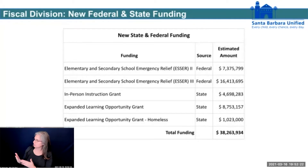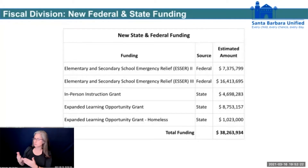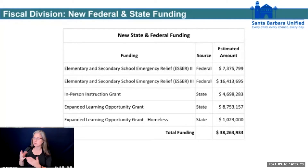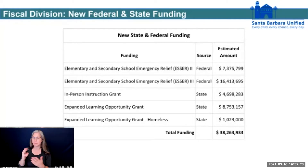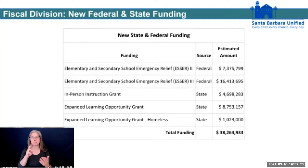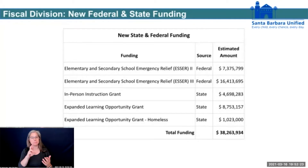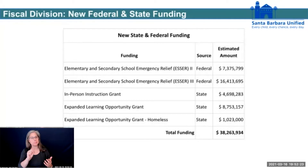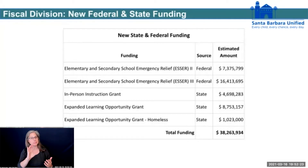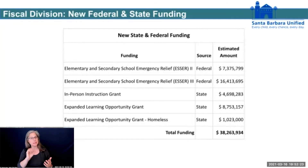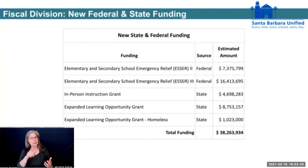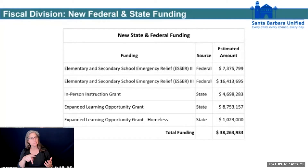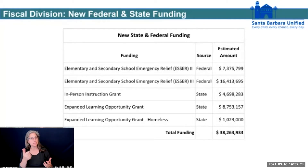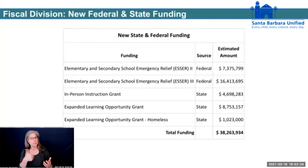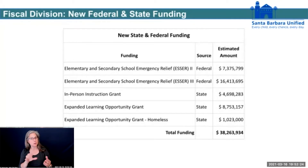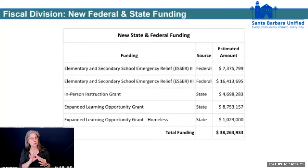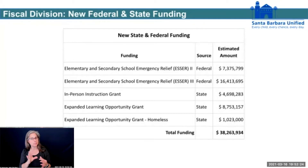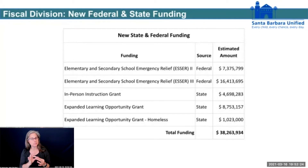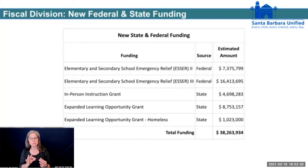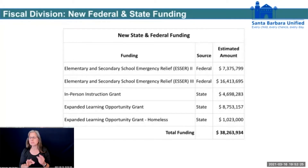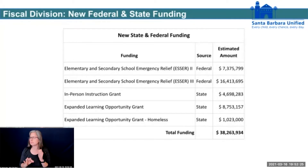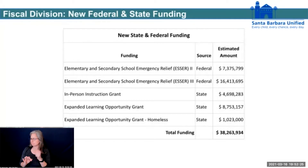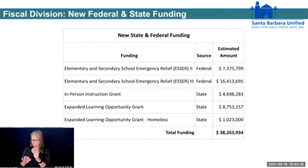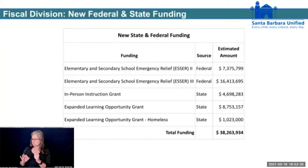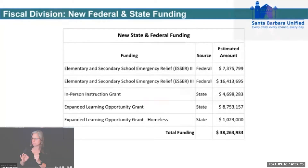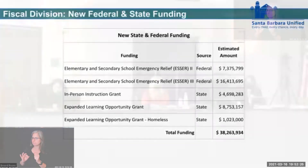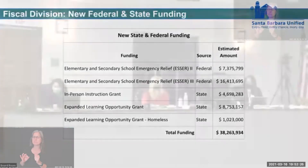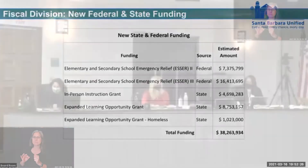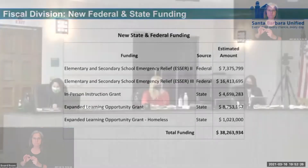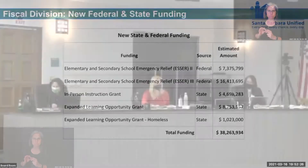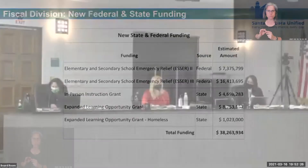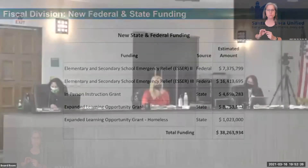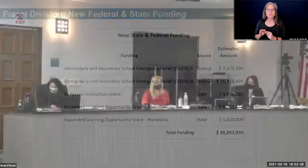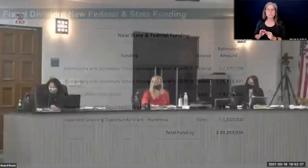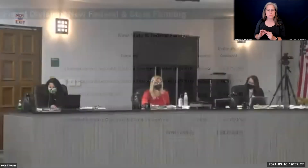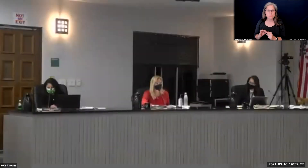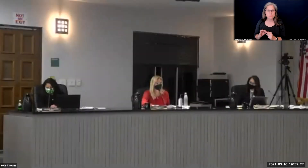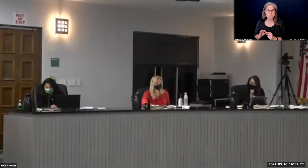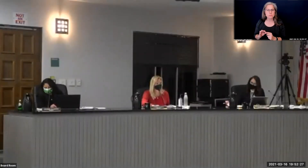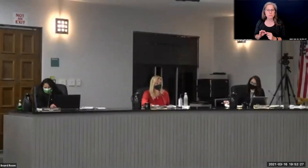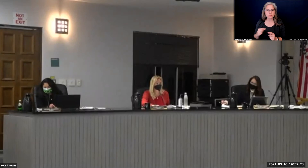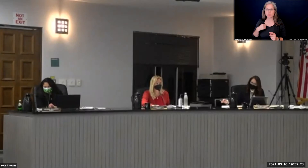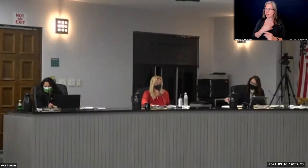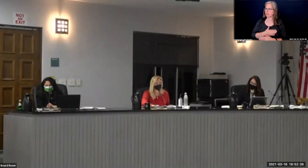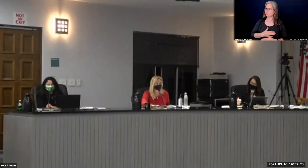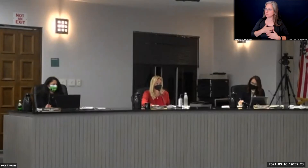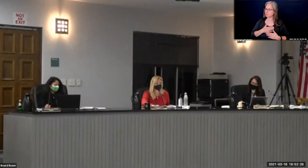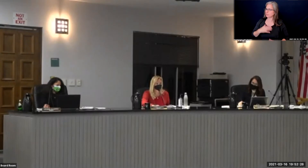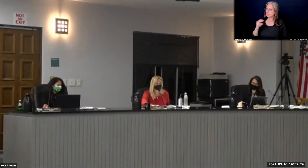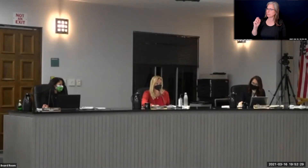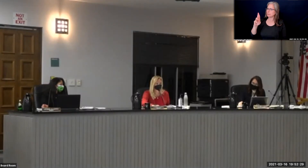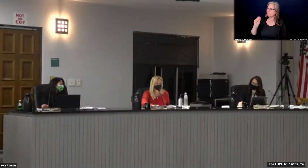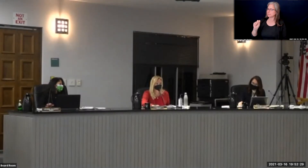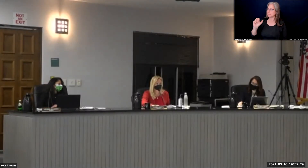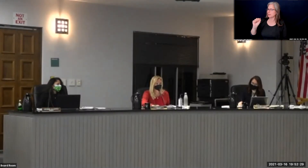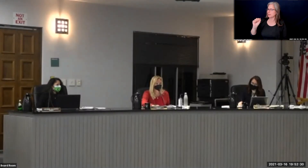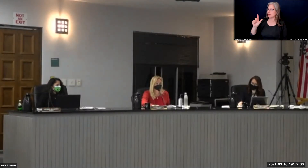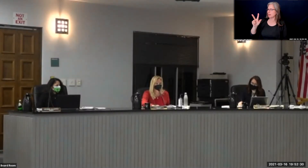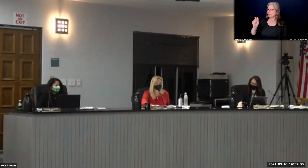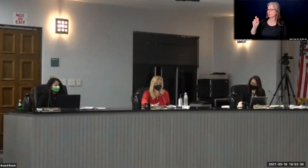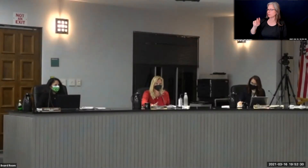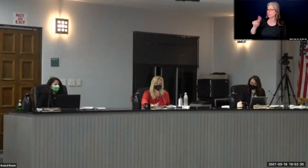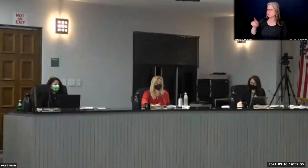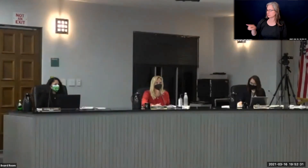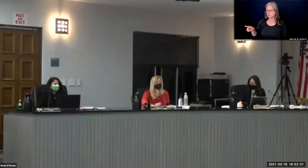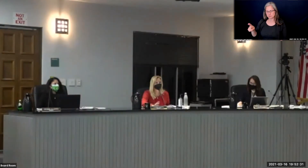please? Yeah, just to pick up on that, I think that I really appreciate Ms. Alvarez. That's really important because, again, you read so